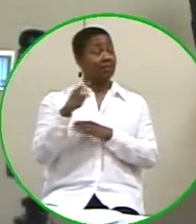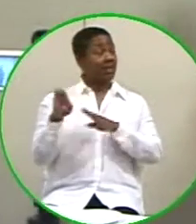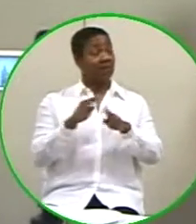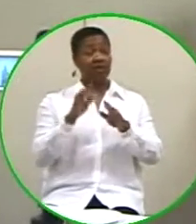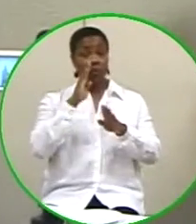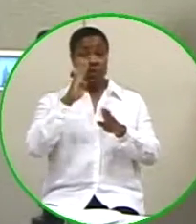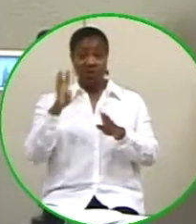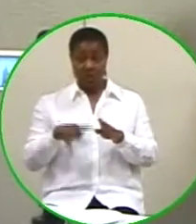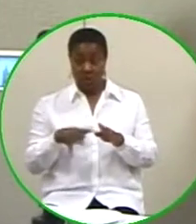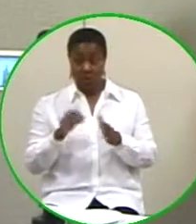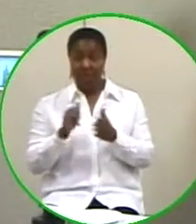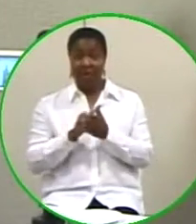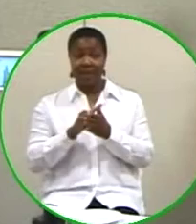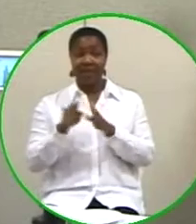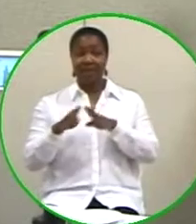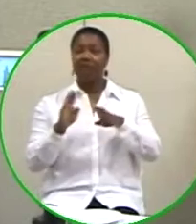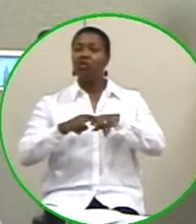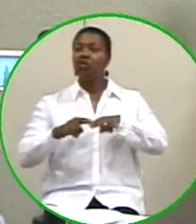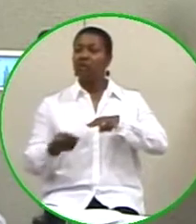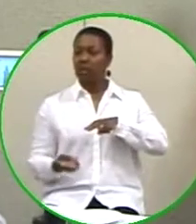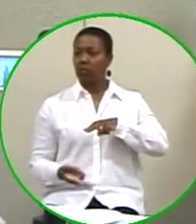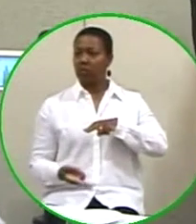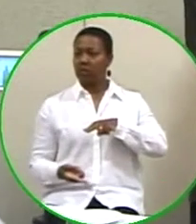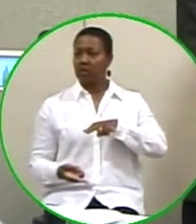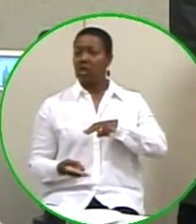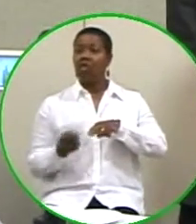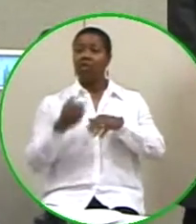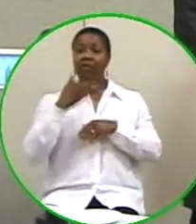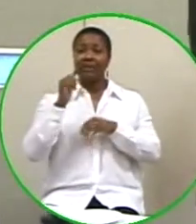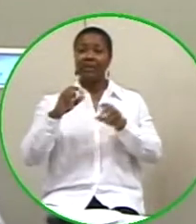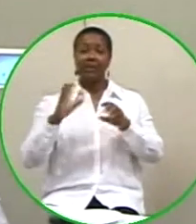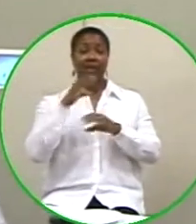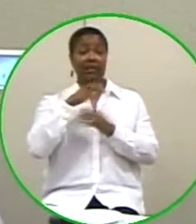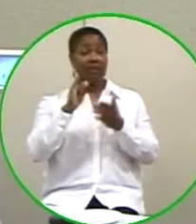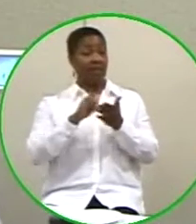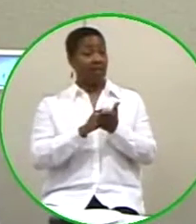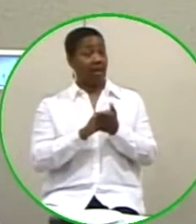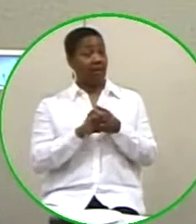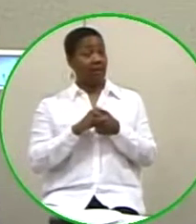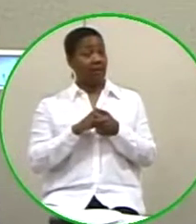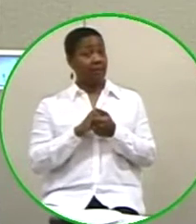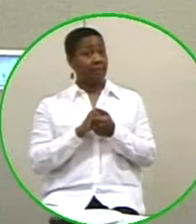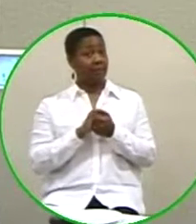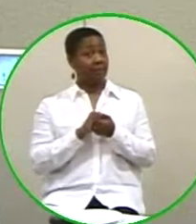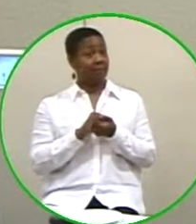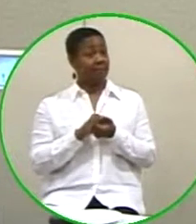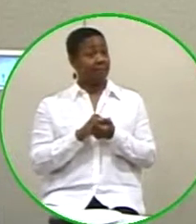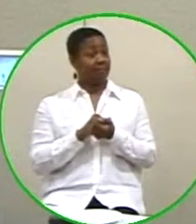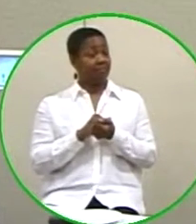peers and it decreased. What's a best guess about that?